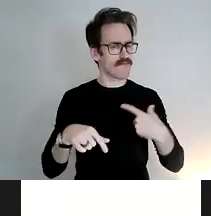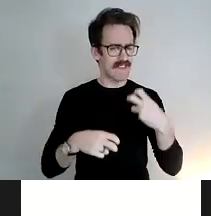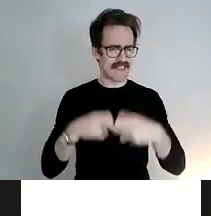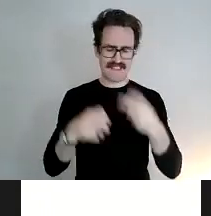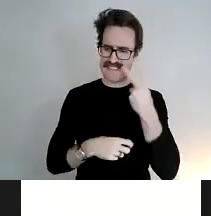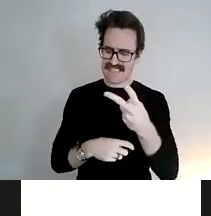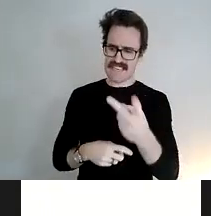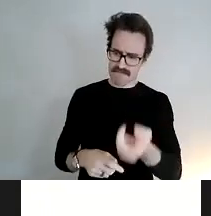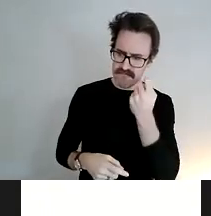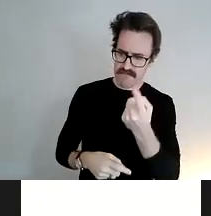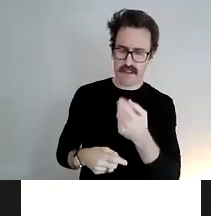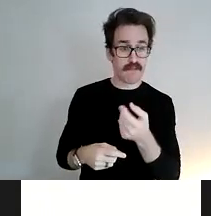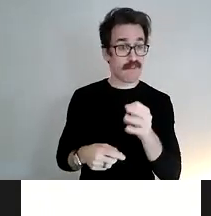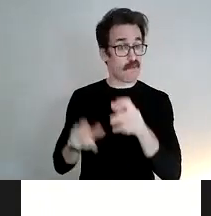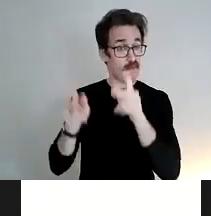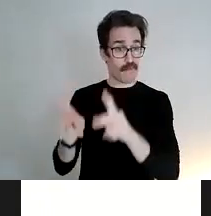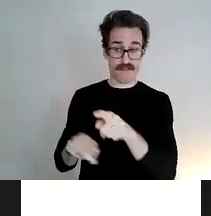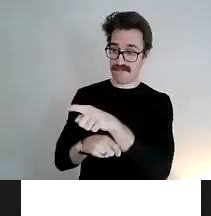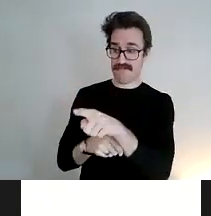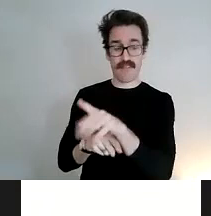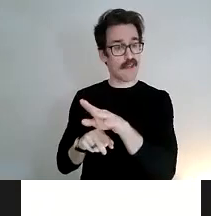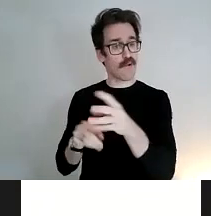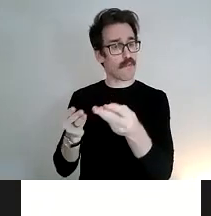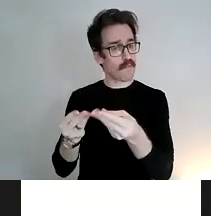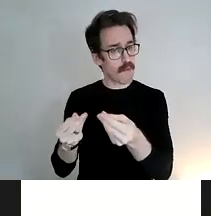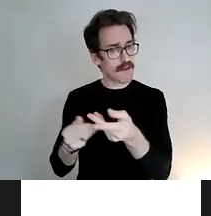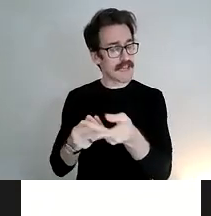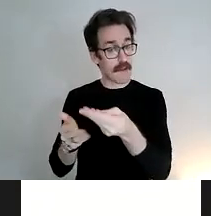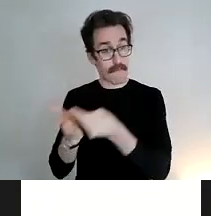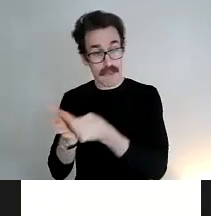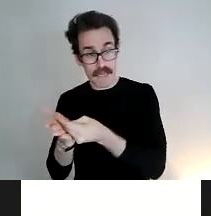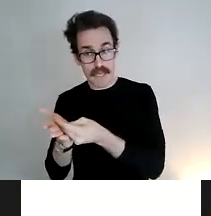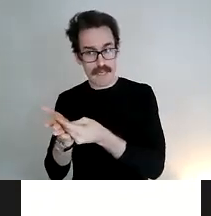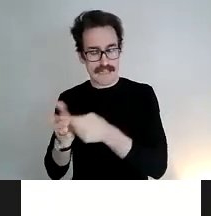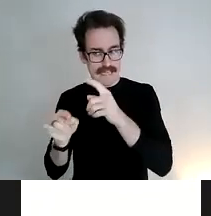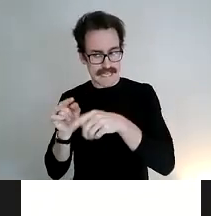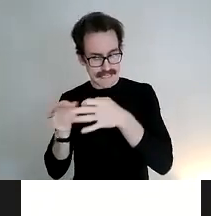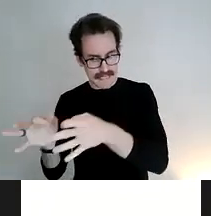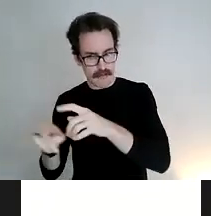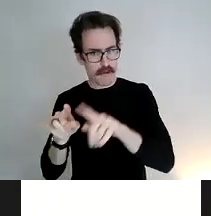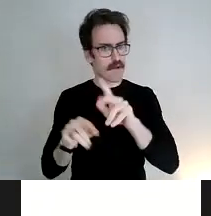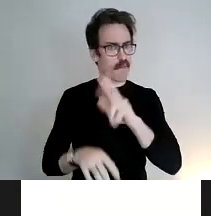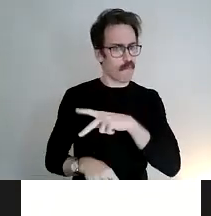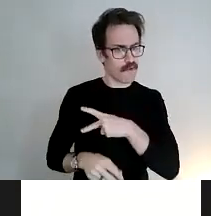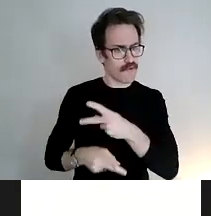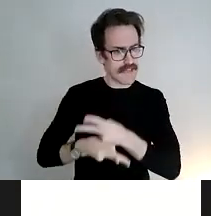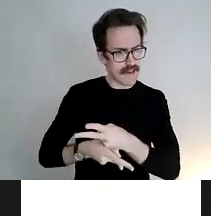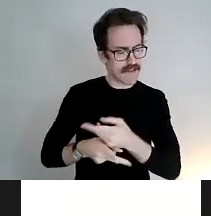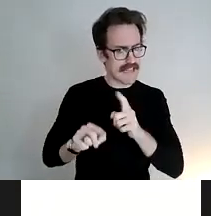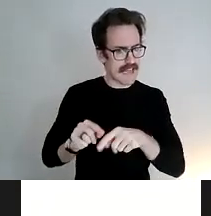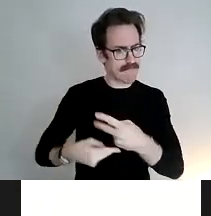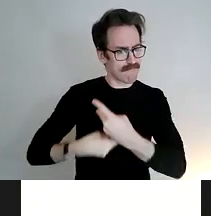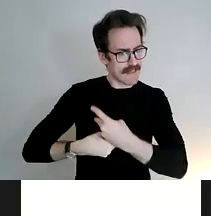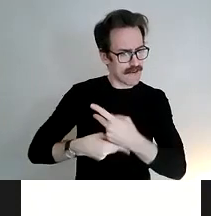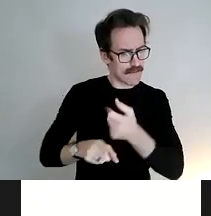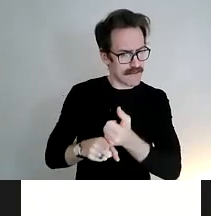be incapable of property, of finances, but not personal care. They could be incapable of both.